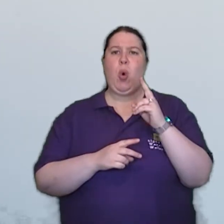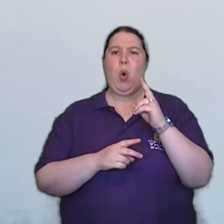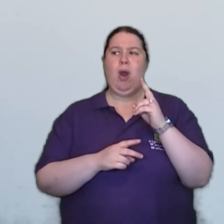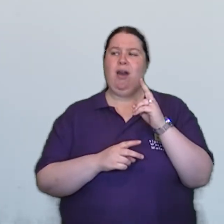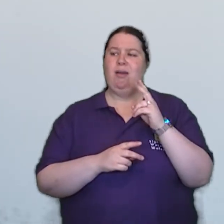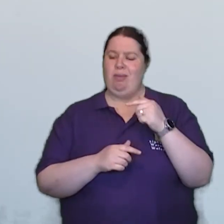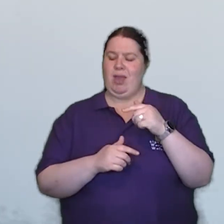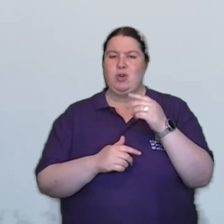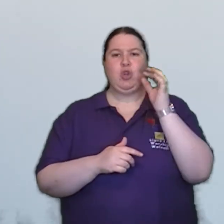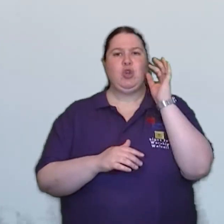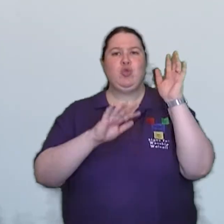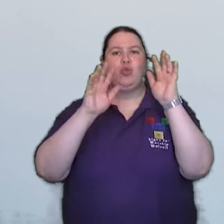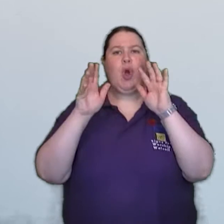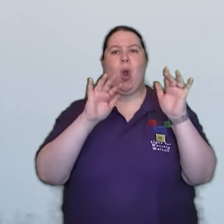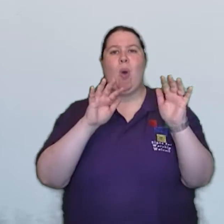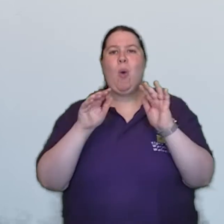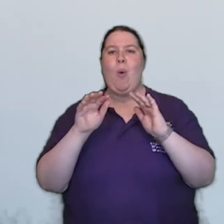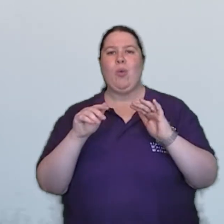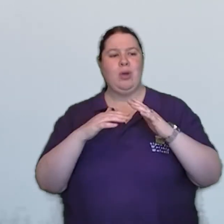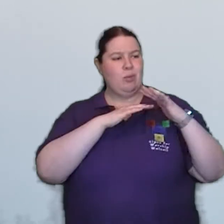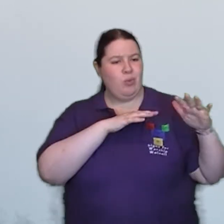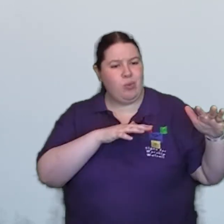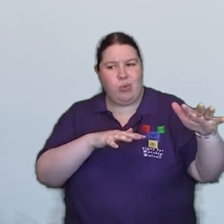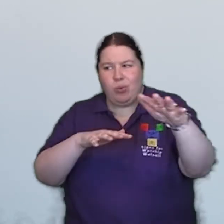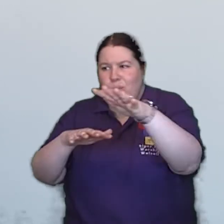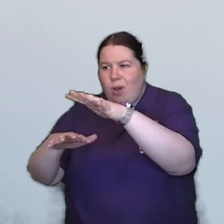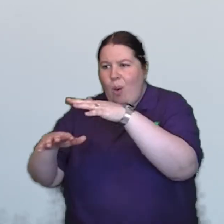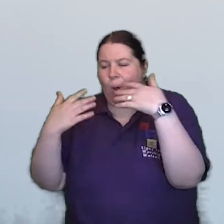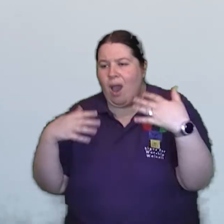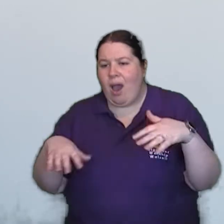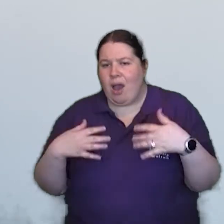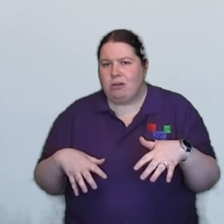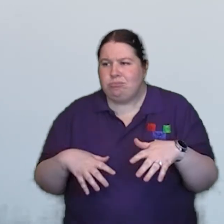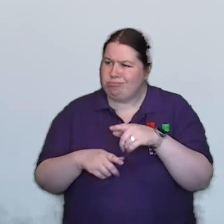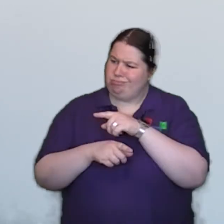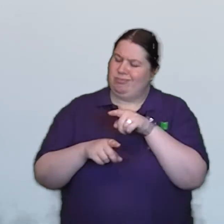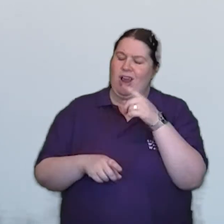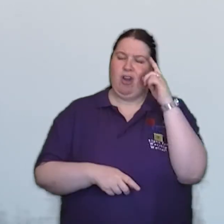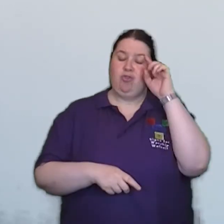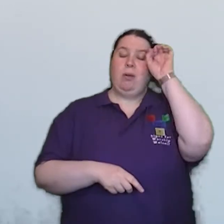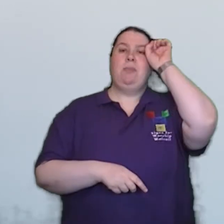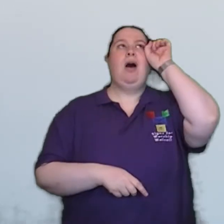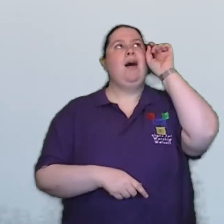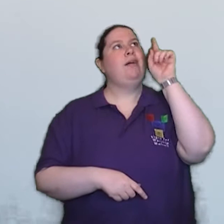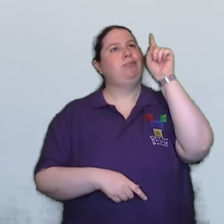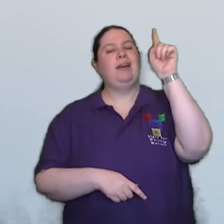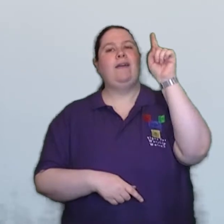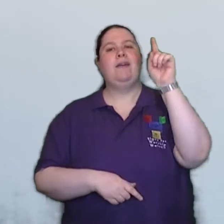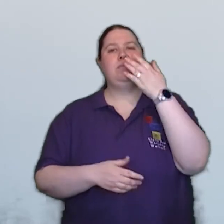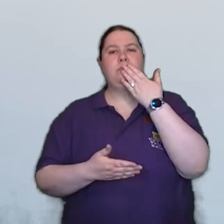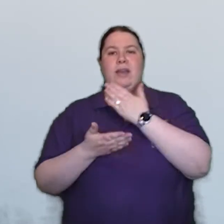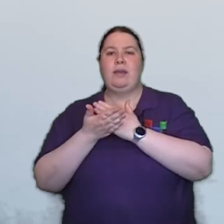As we saw the snow blanket the world in pure white recently, I wonder if you were reminded of